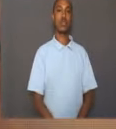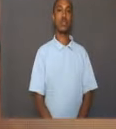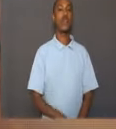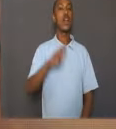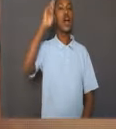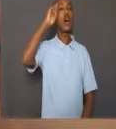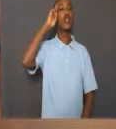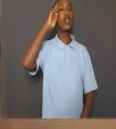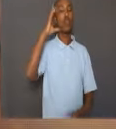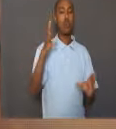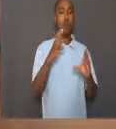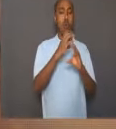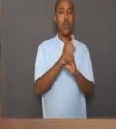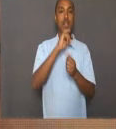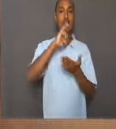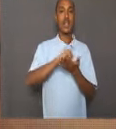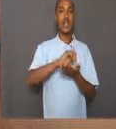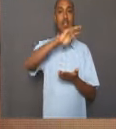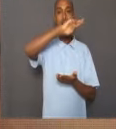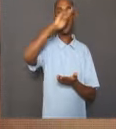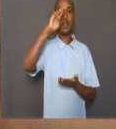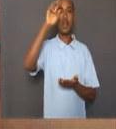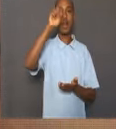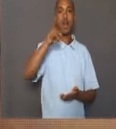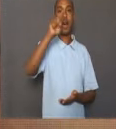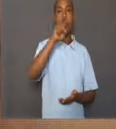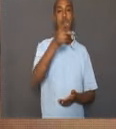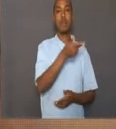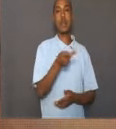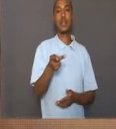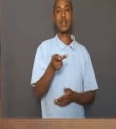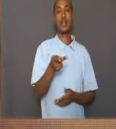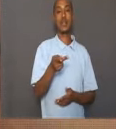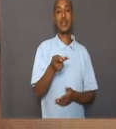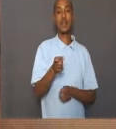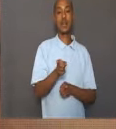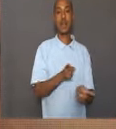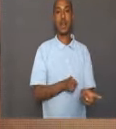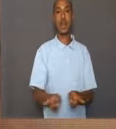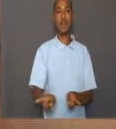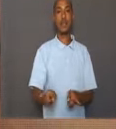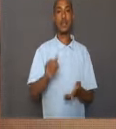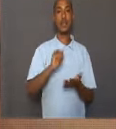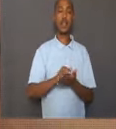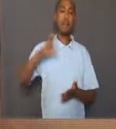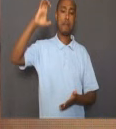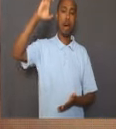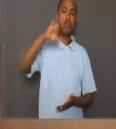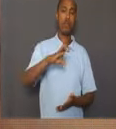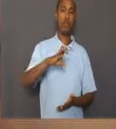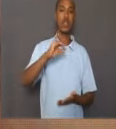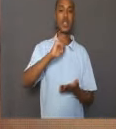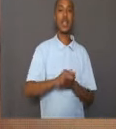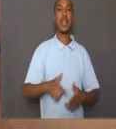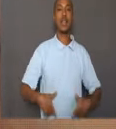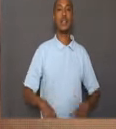Rutherford concluded that the reason the alpha particles were redirected was that of a powerful force that